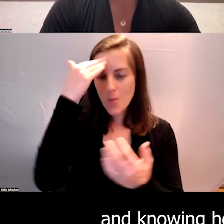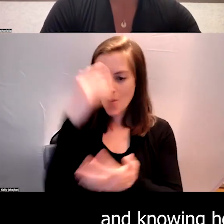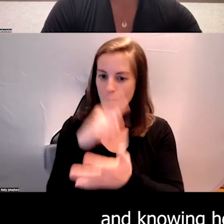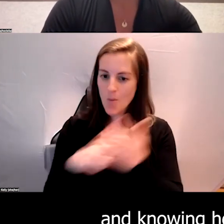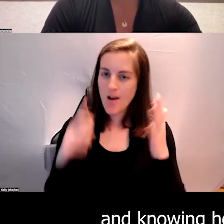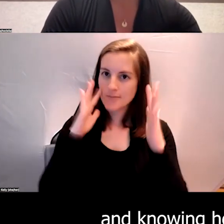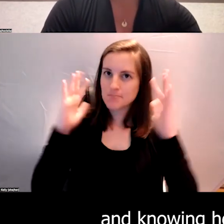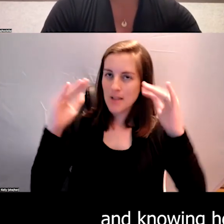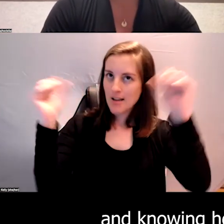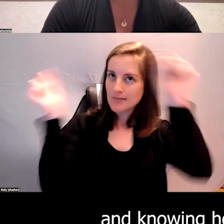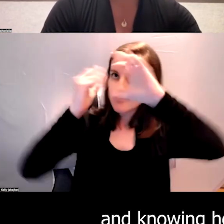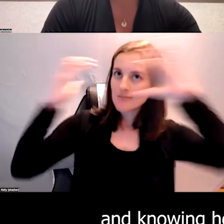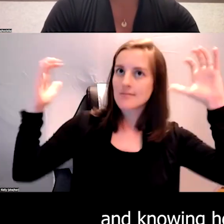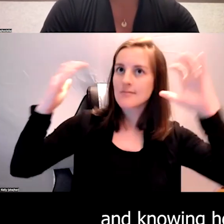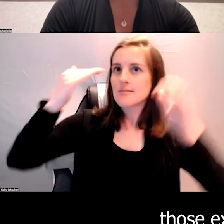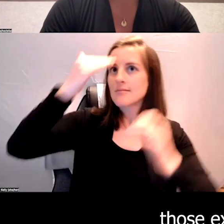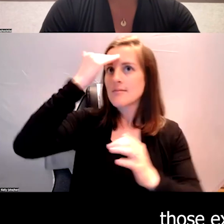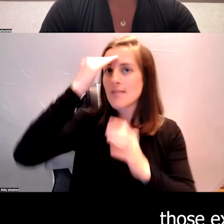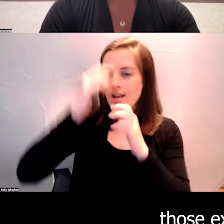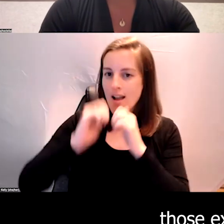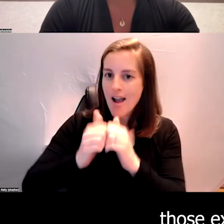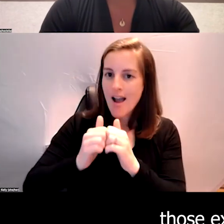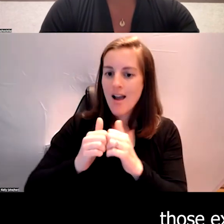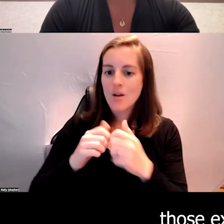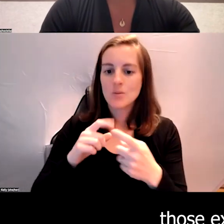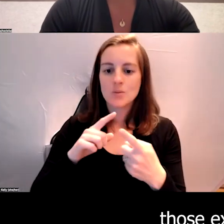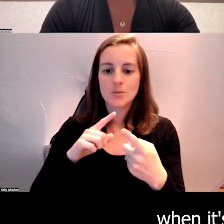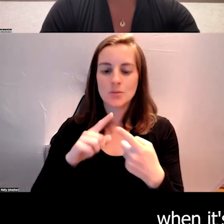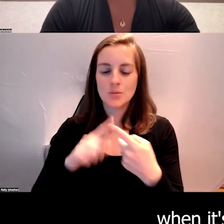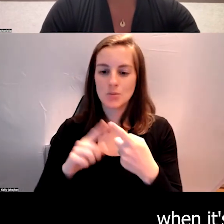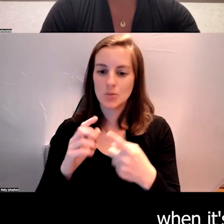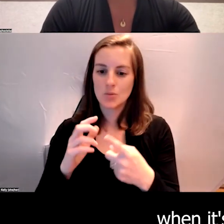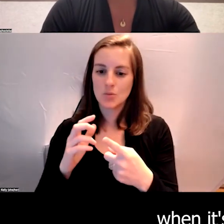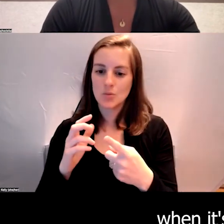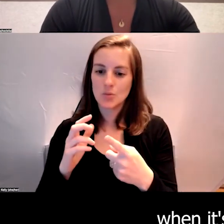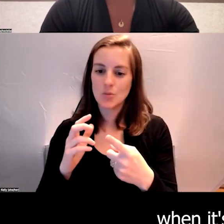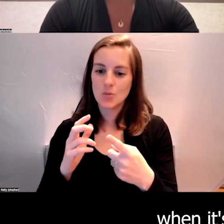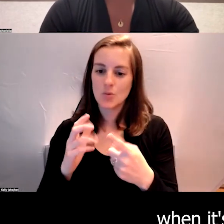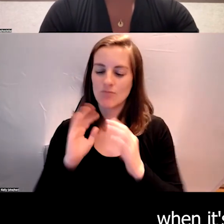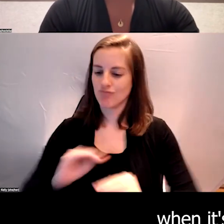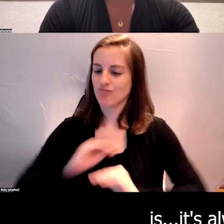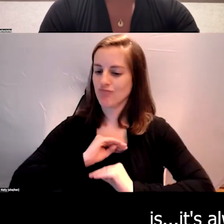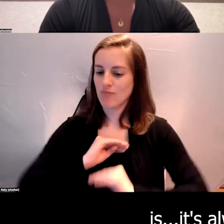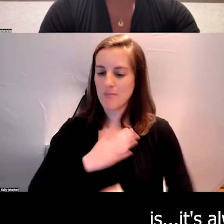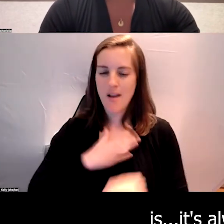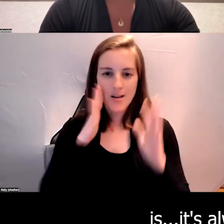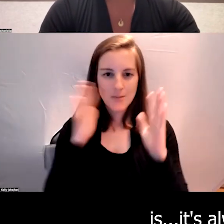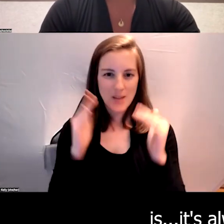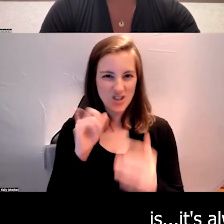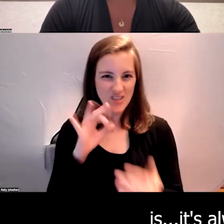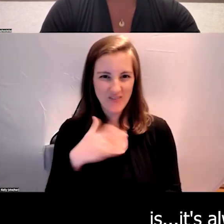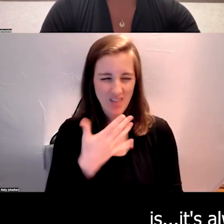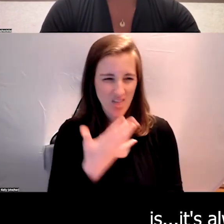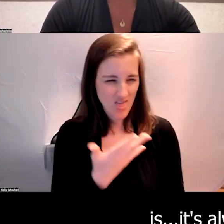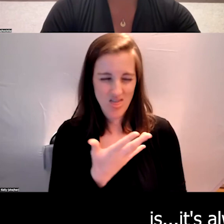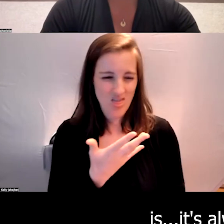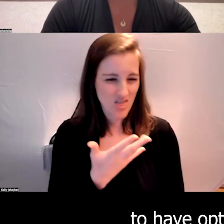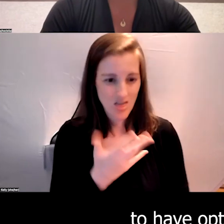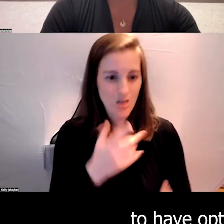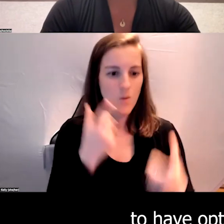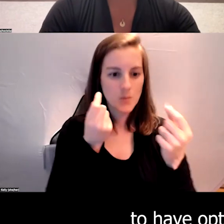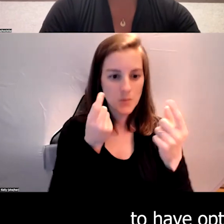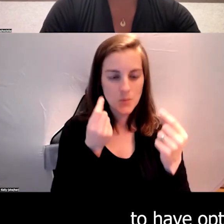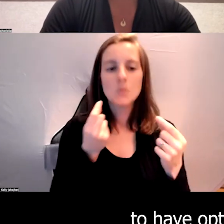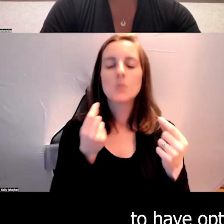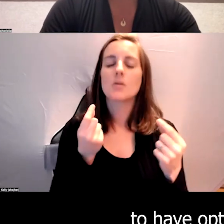knowing how to go about getting those expectations met when it's not happening is